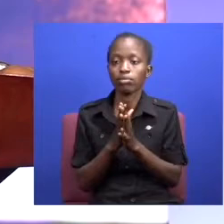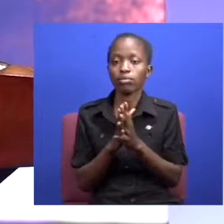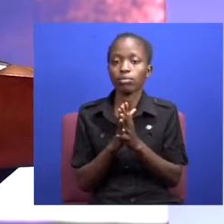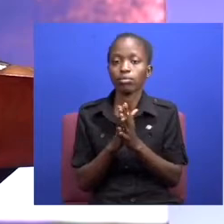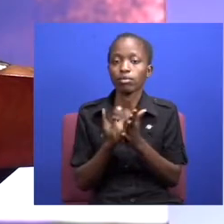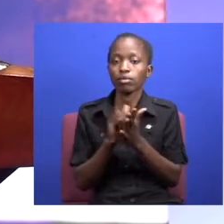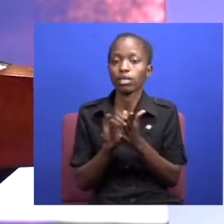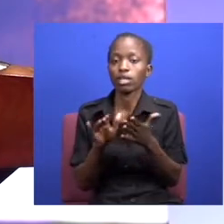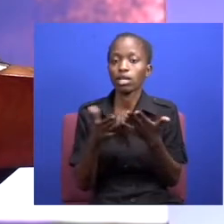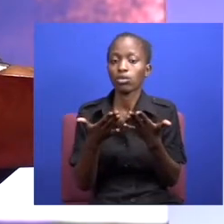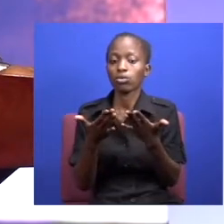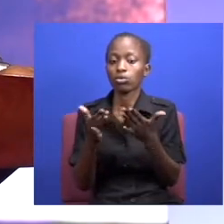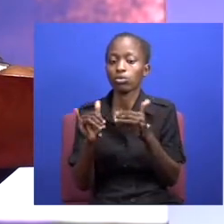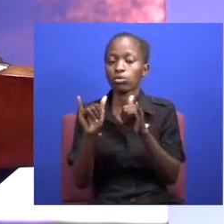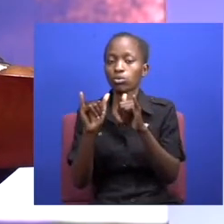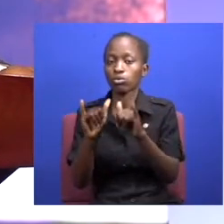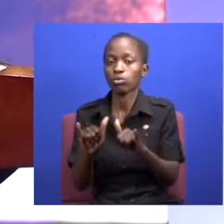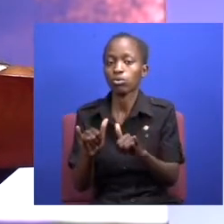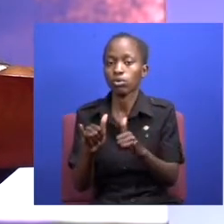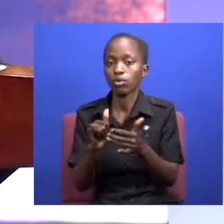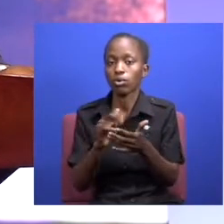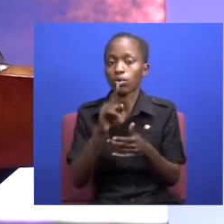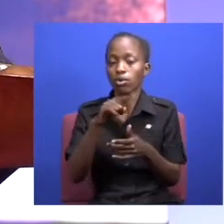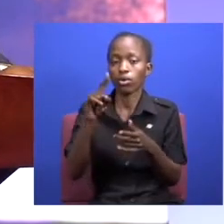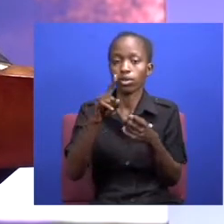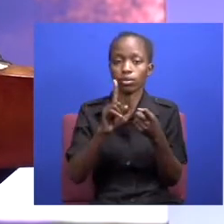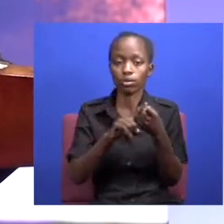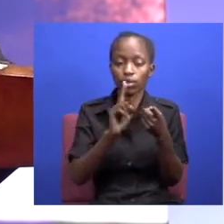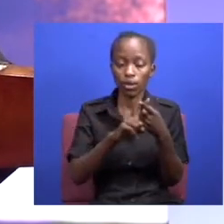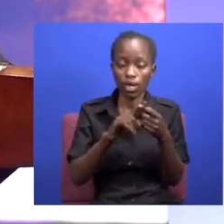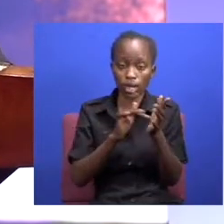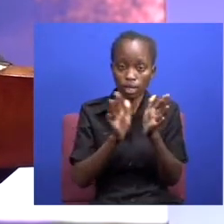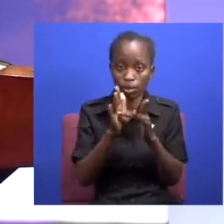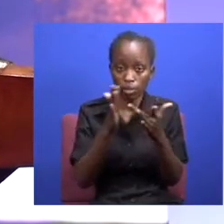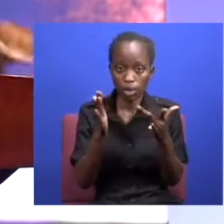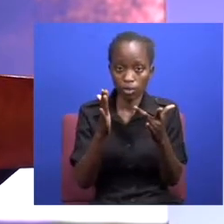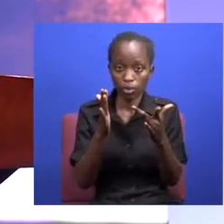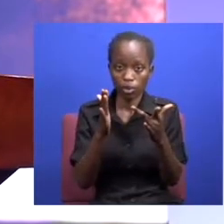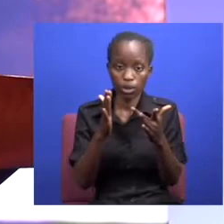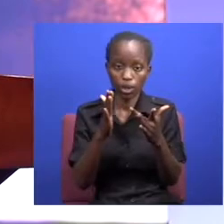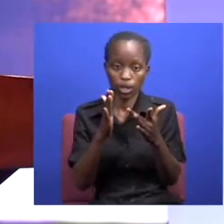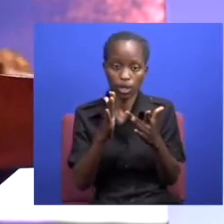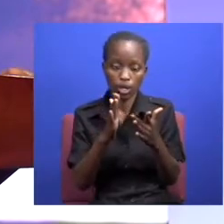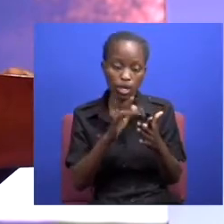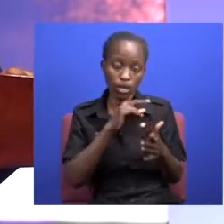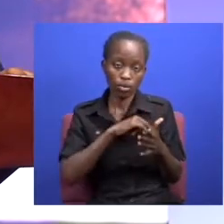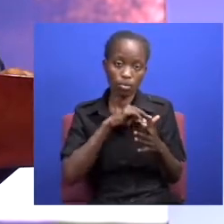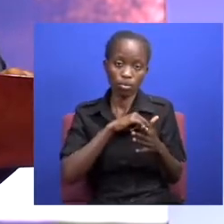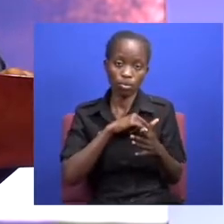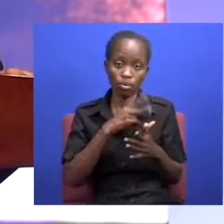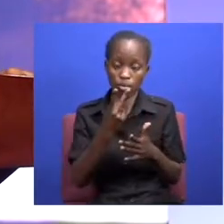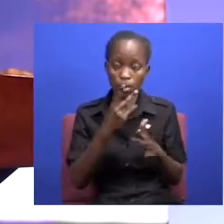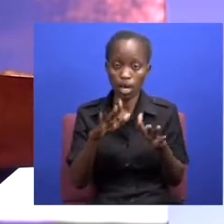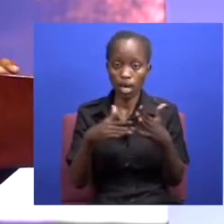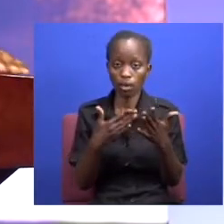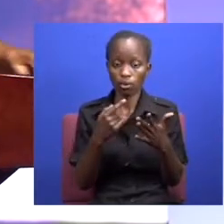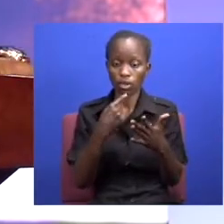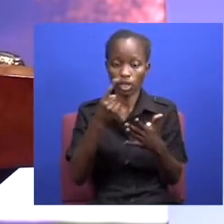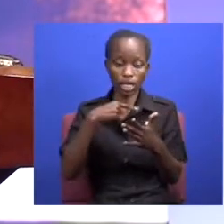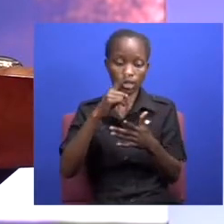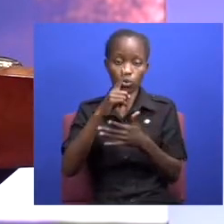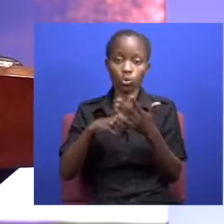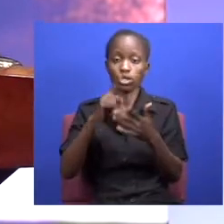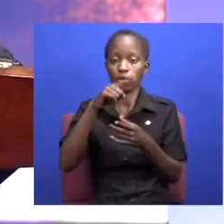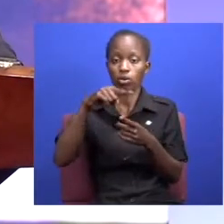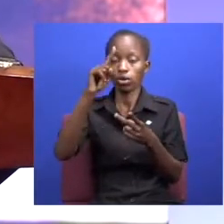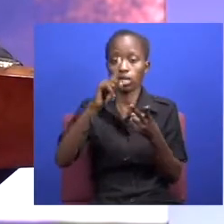how to remain right. So four things. The scripture is profitable for you and I to tell us what's